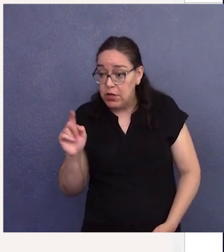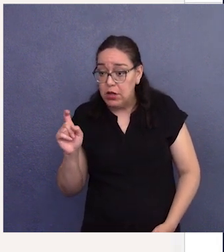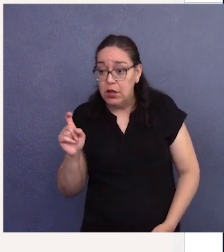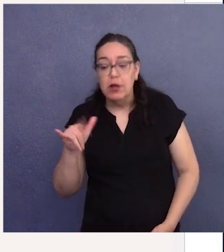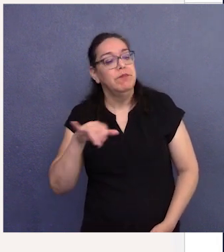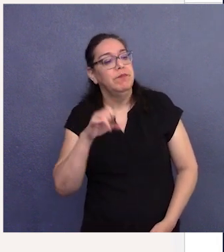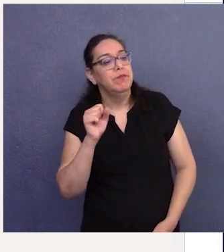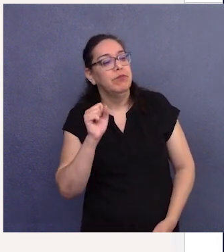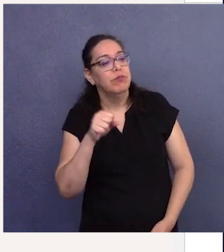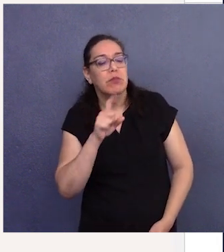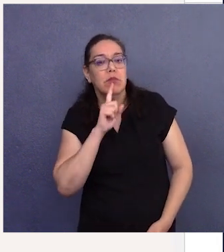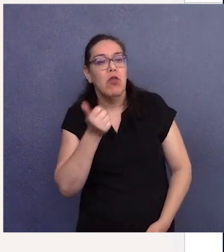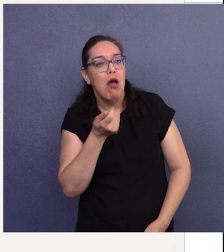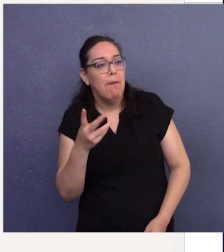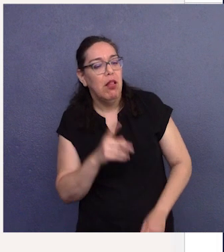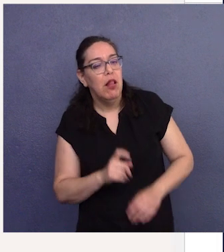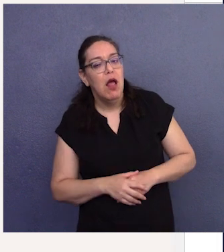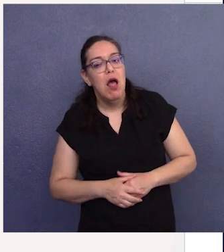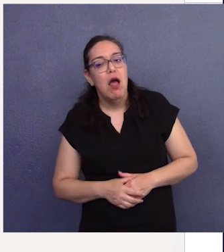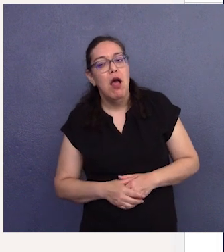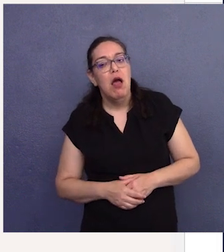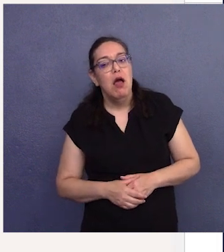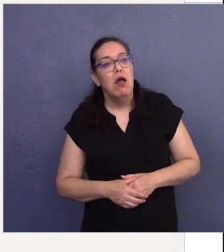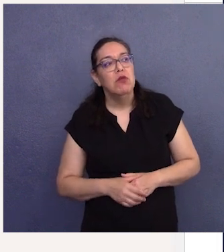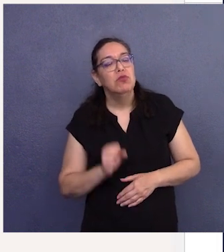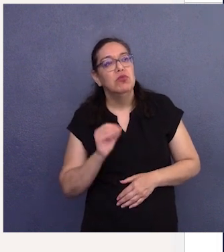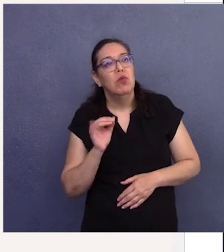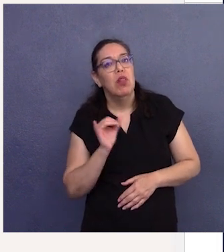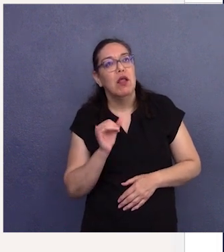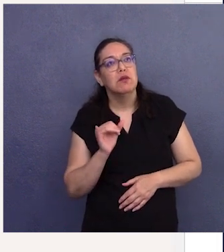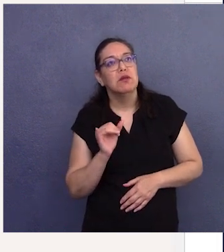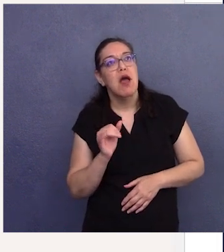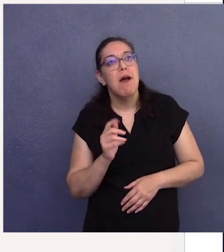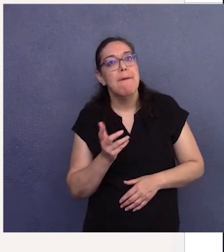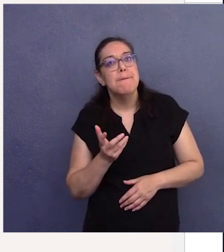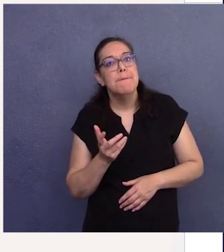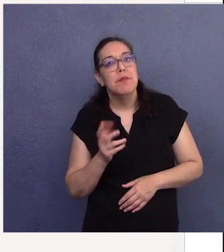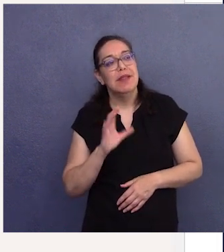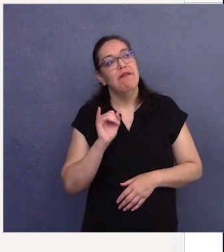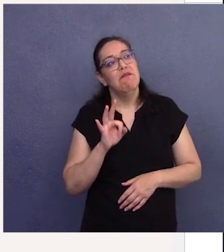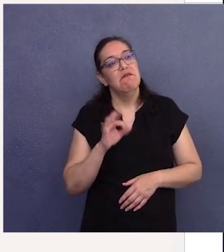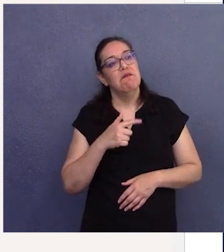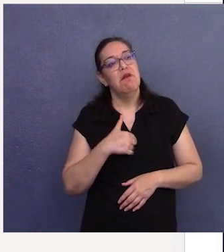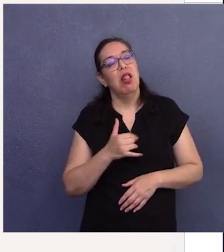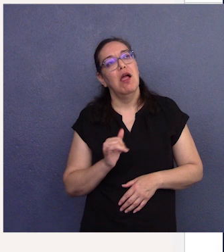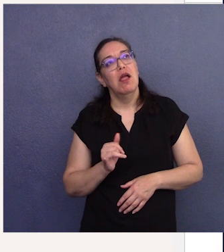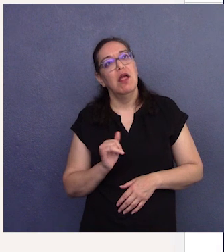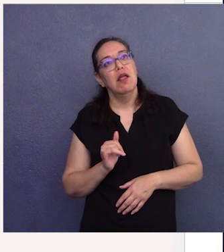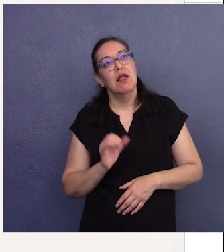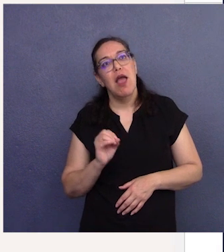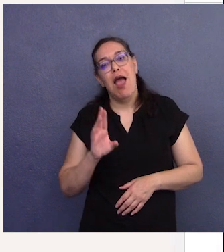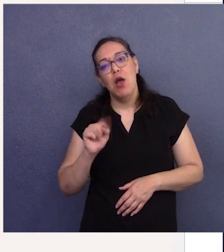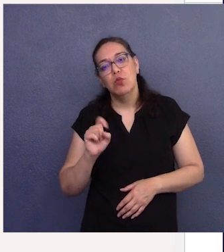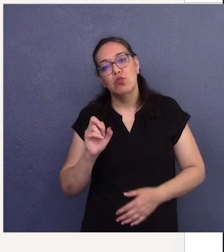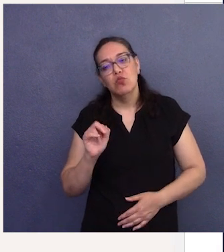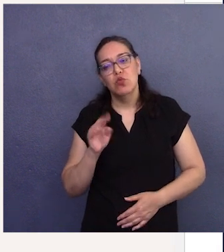Yeah, so I have a couple of questions. So like, so if I like